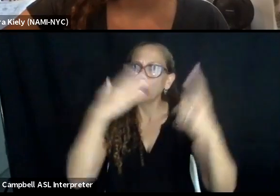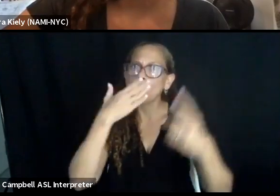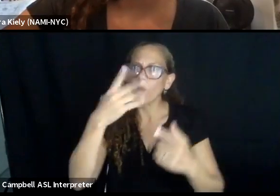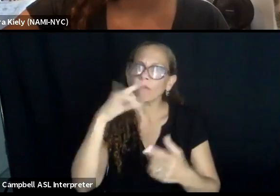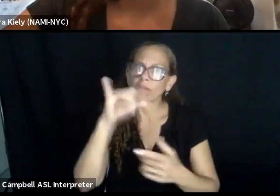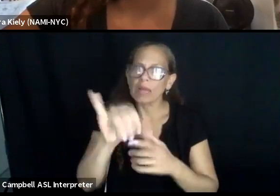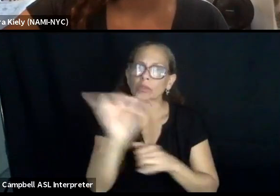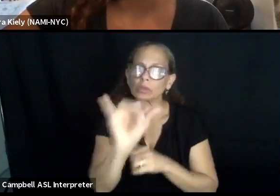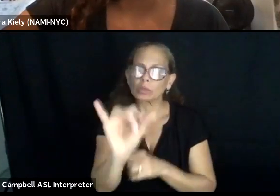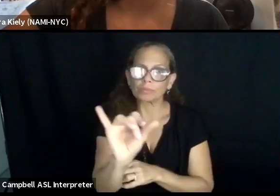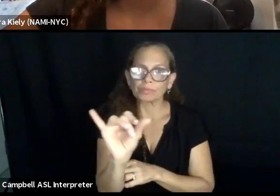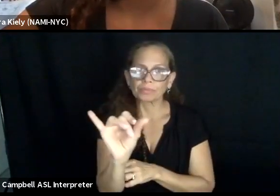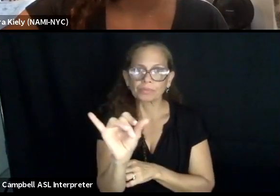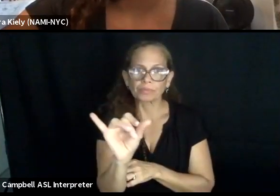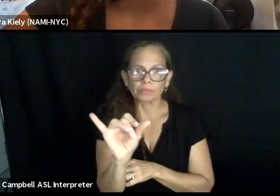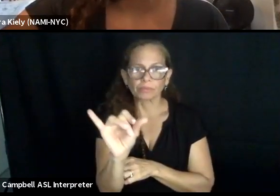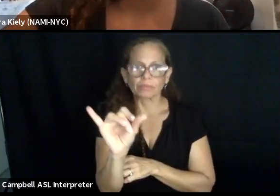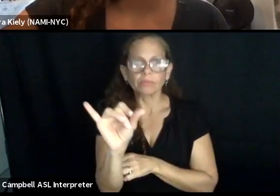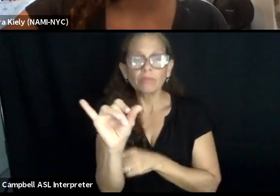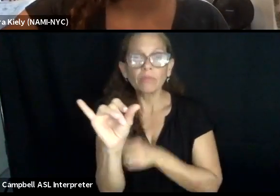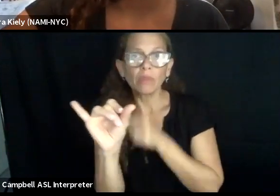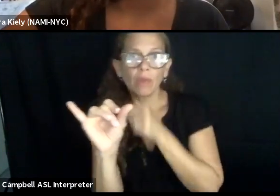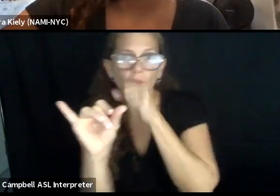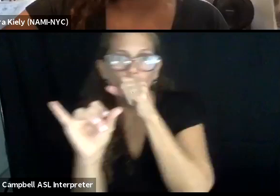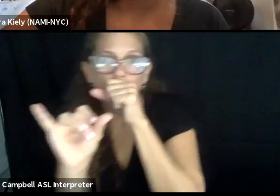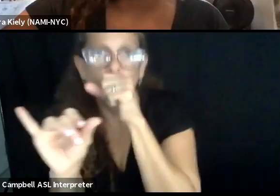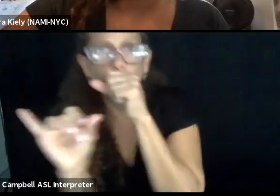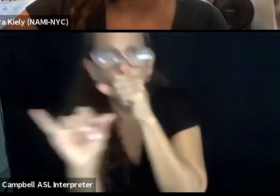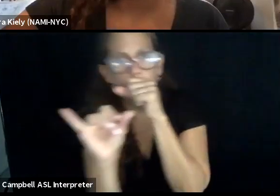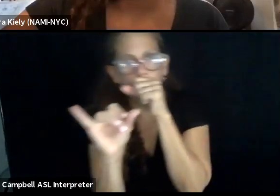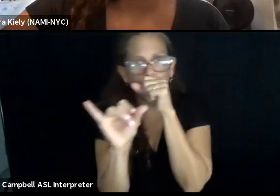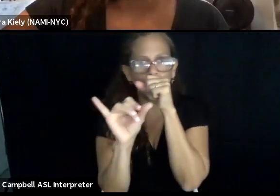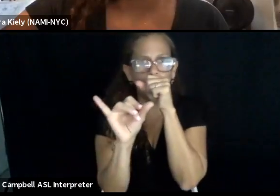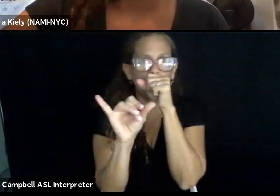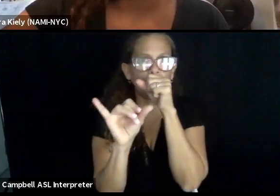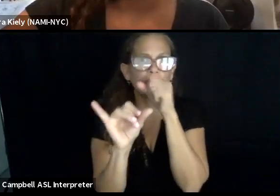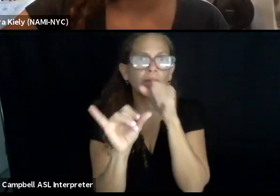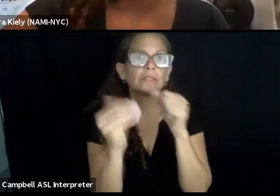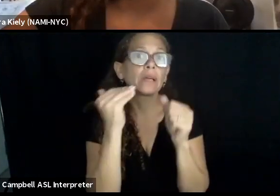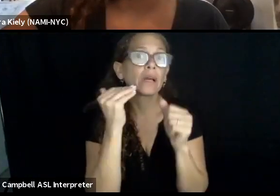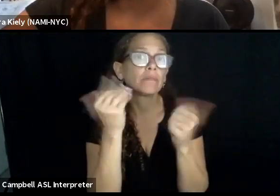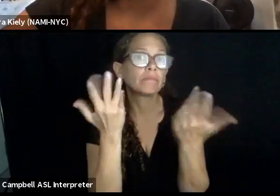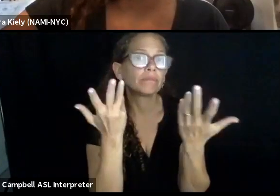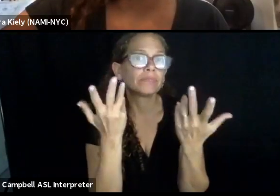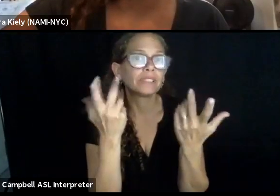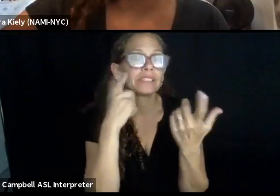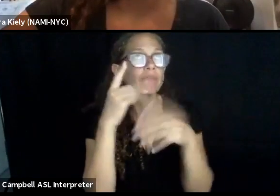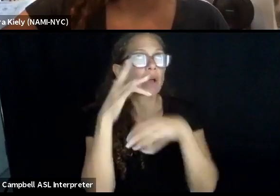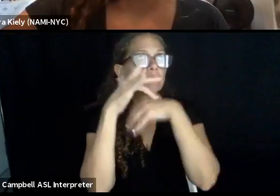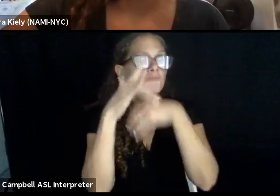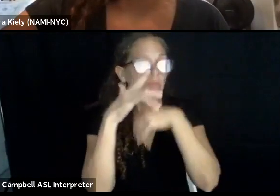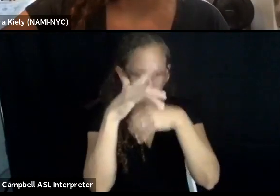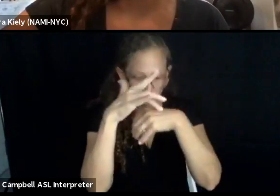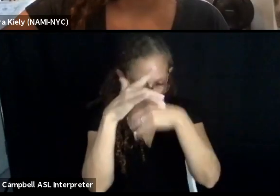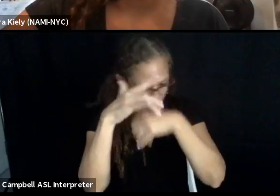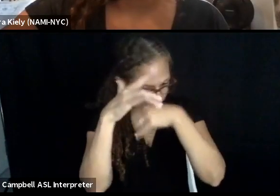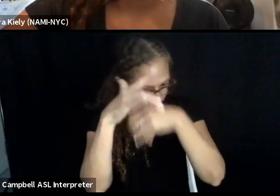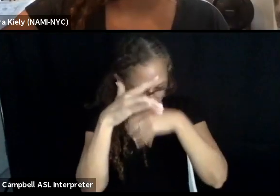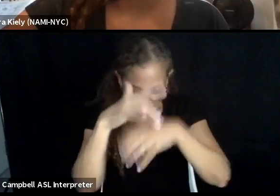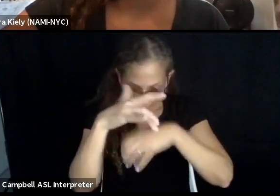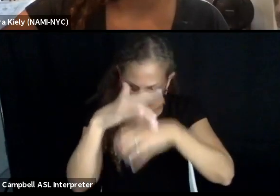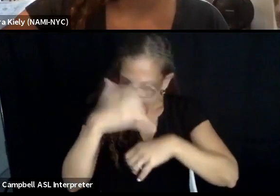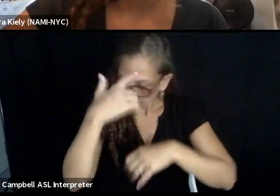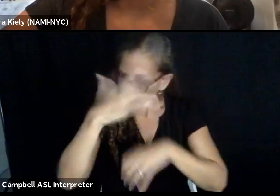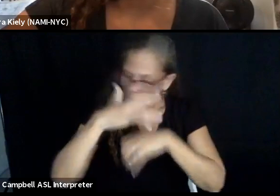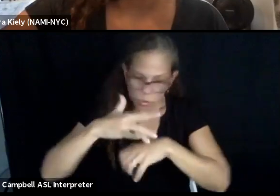too. So often I find that if I'm stuck in one of those rabbit holes where I'm thinking and thinking and